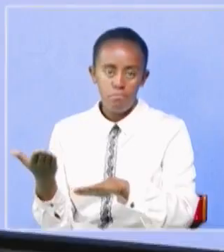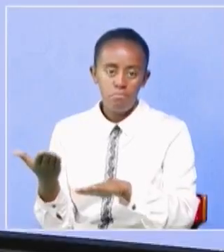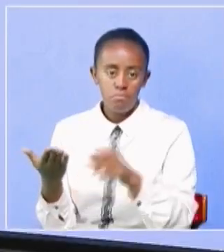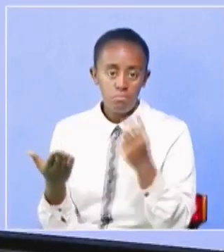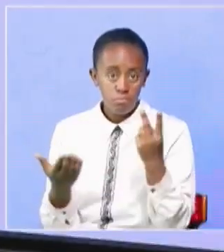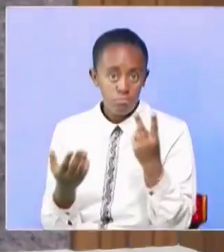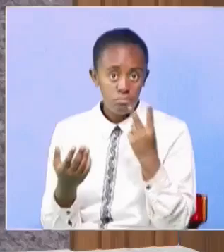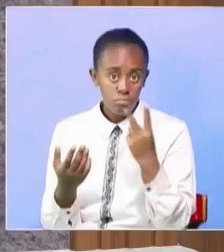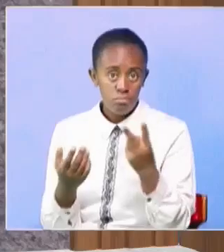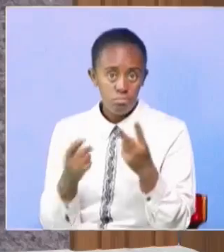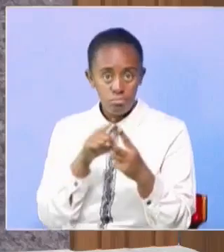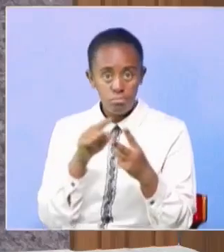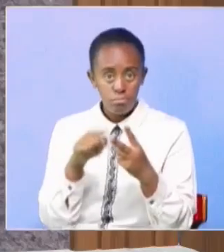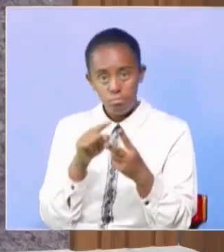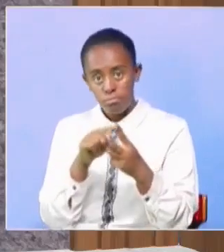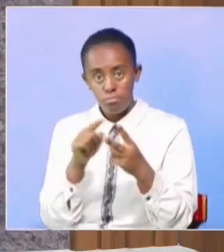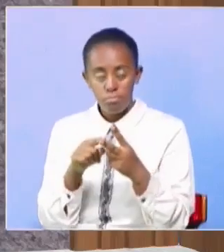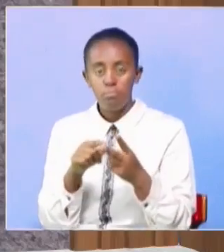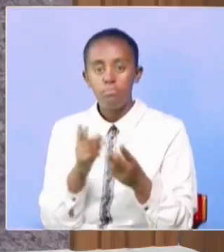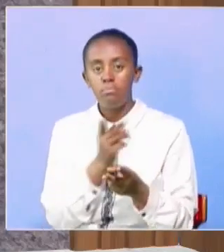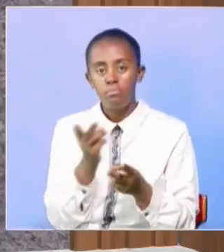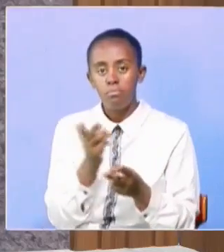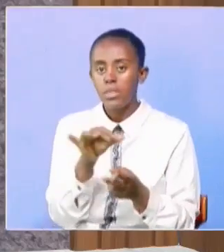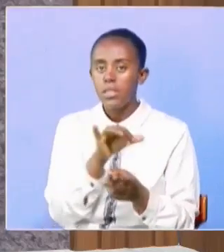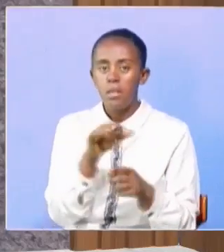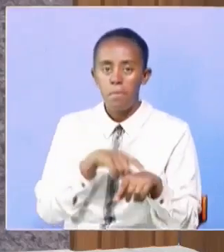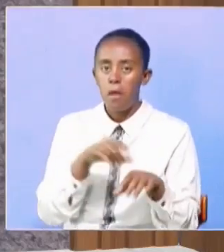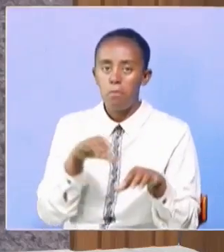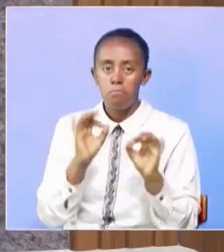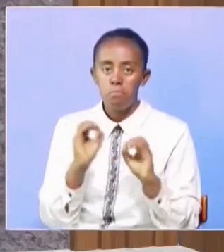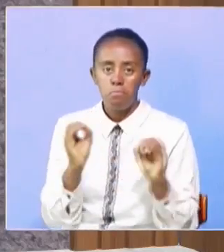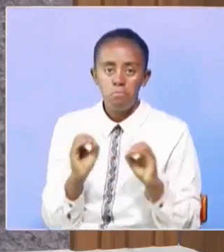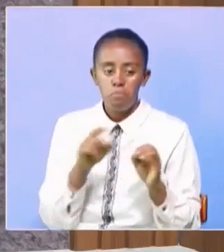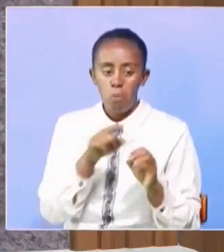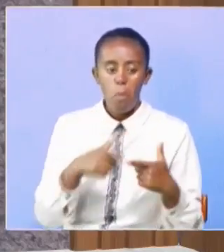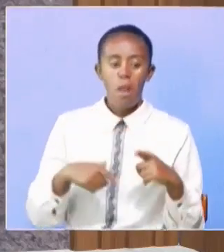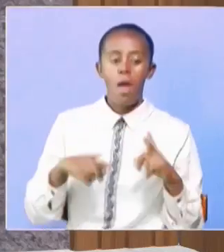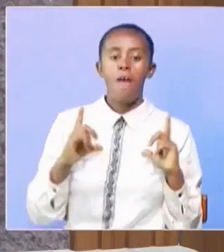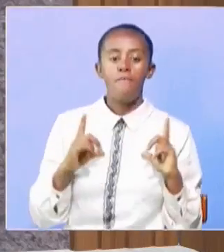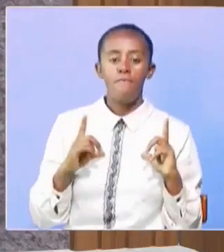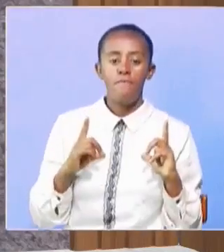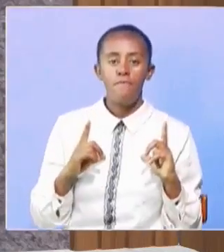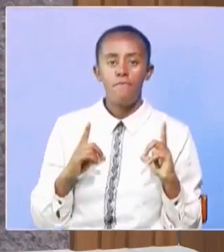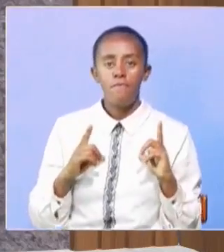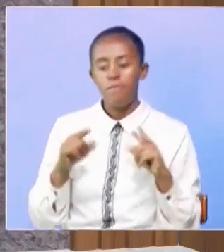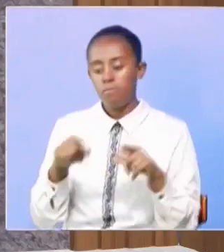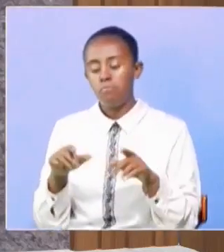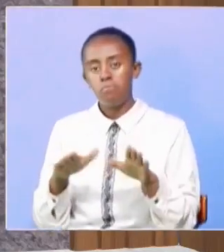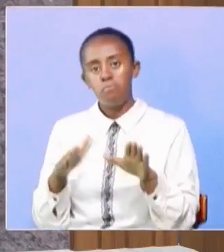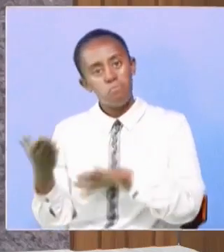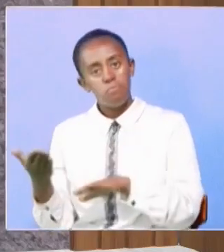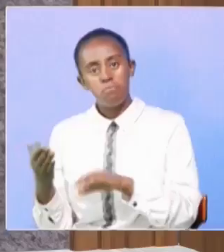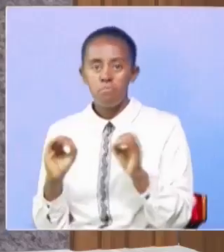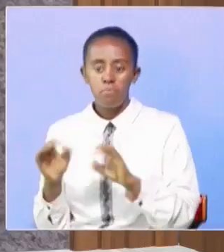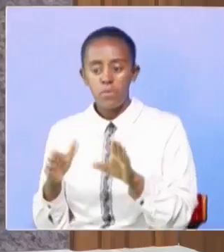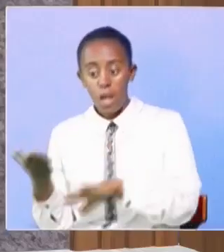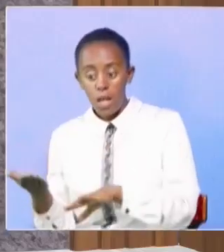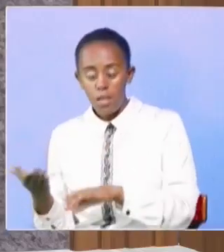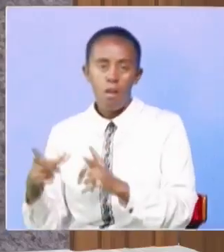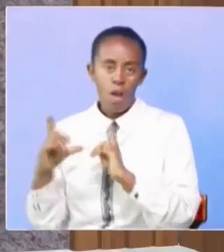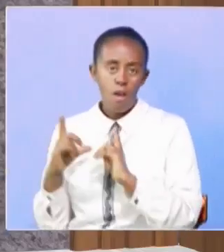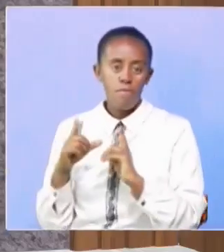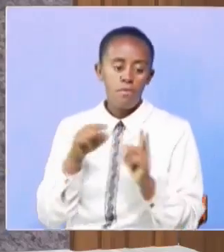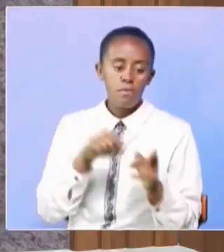So you can't be both of these at the same time. If someone is alive, they can't be dead, or if they are dead, they can't be